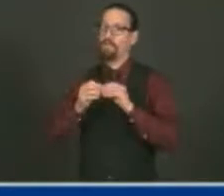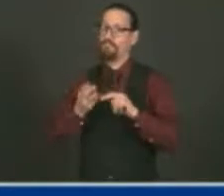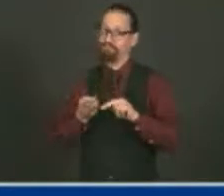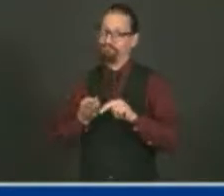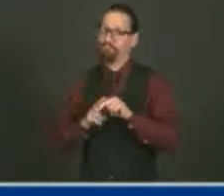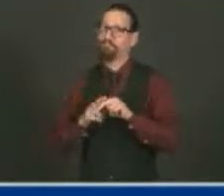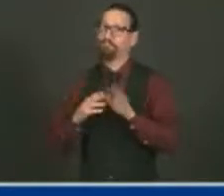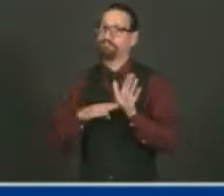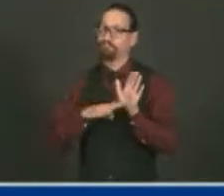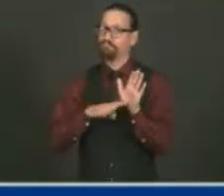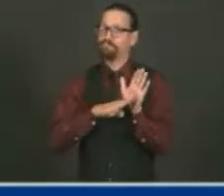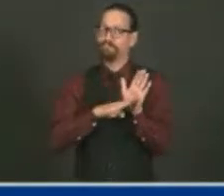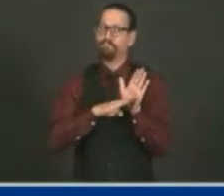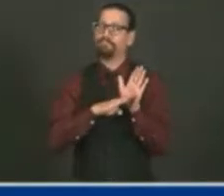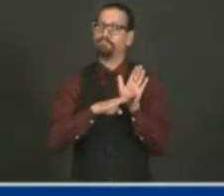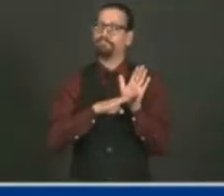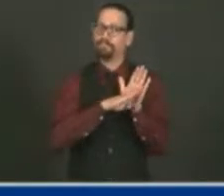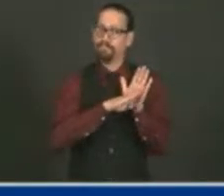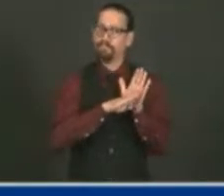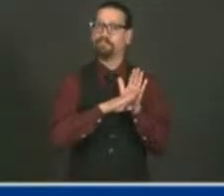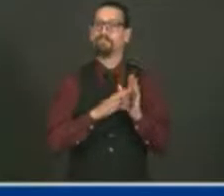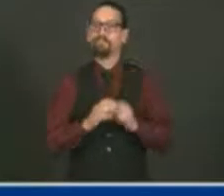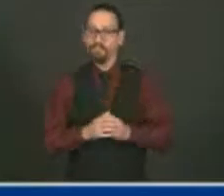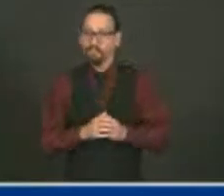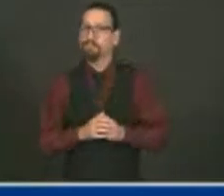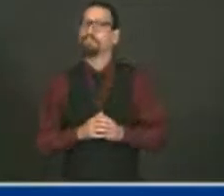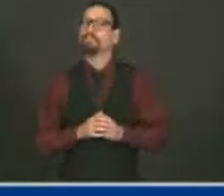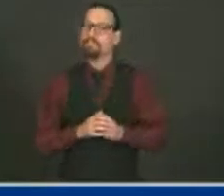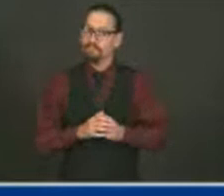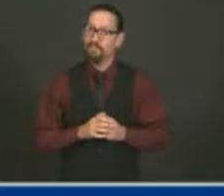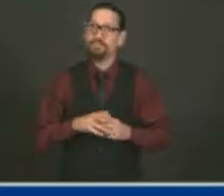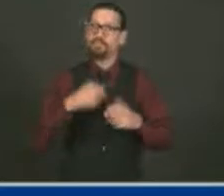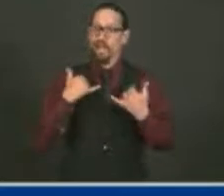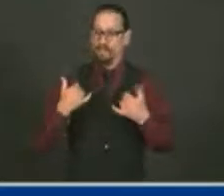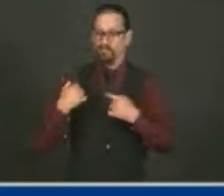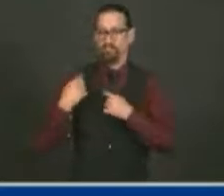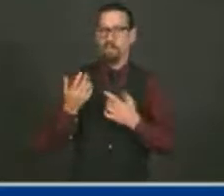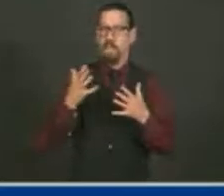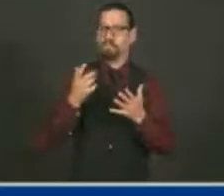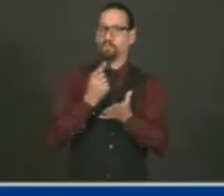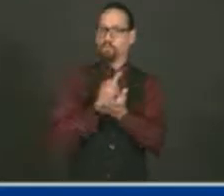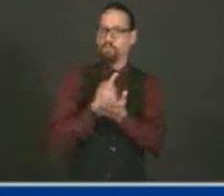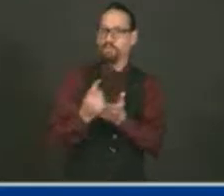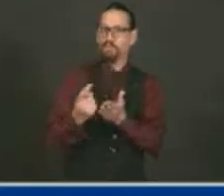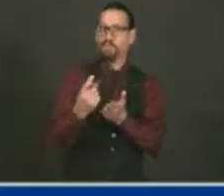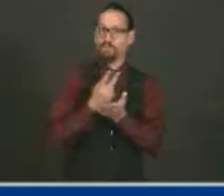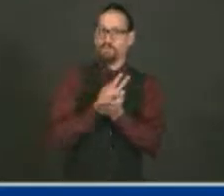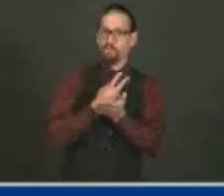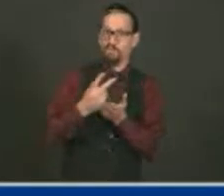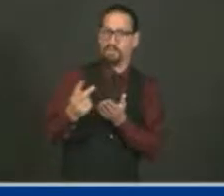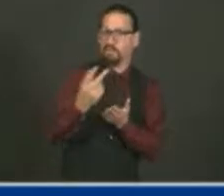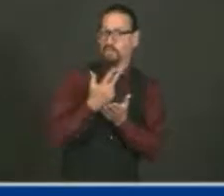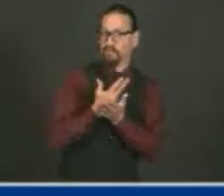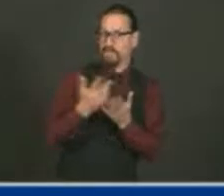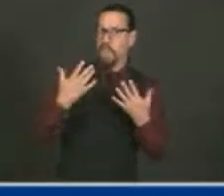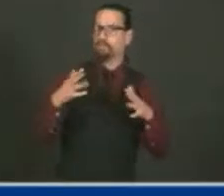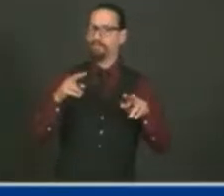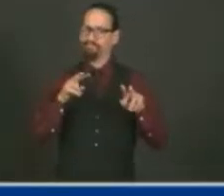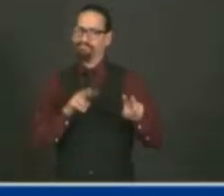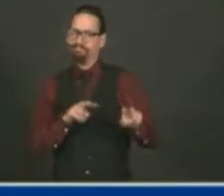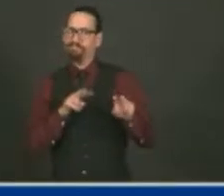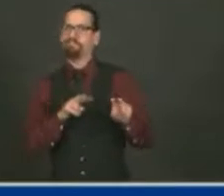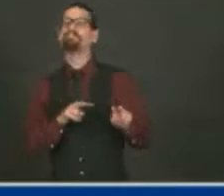And now we've been watching it, and each week we've been watching it, but it's becoming clear now that it is a